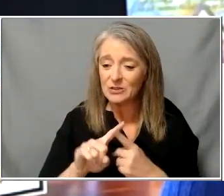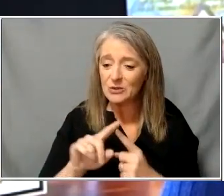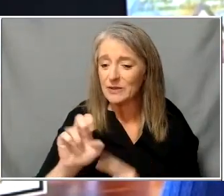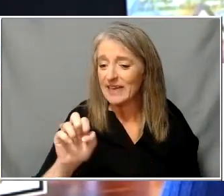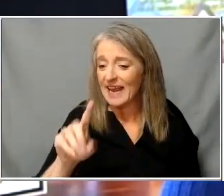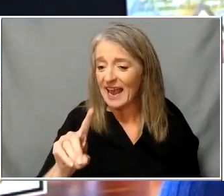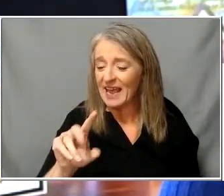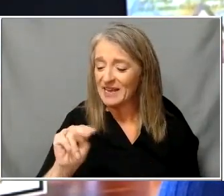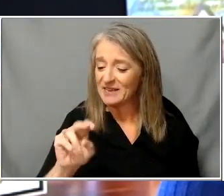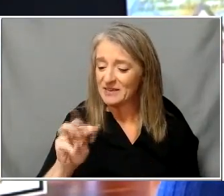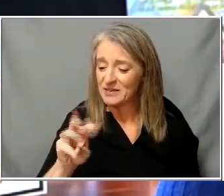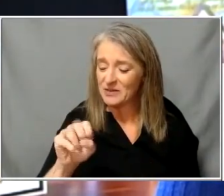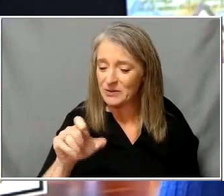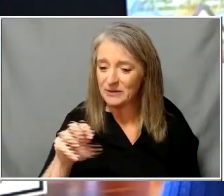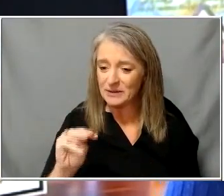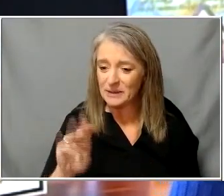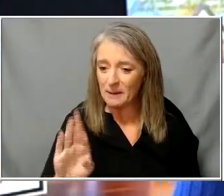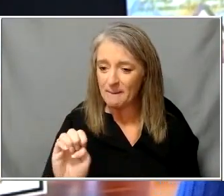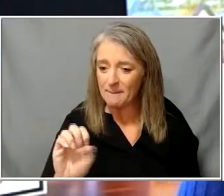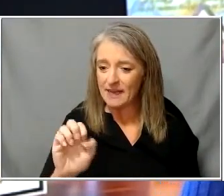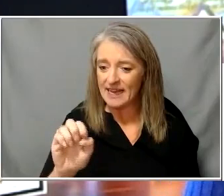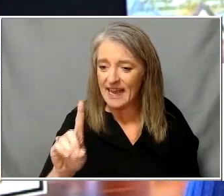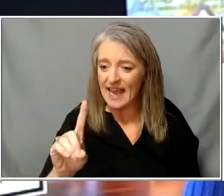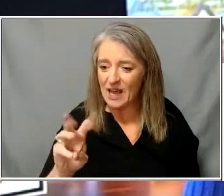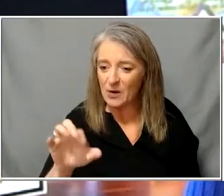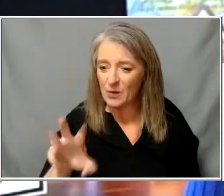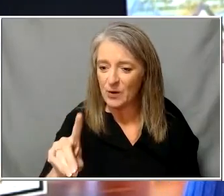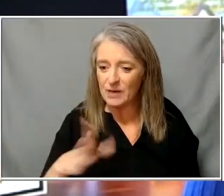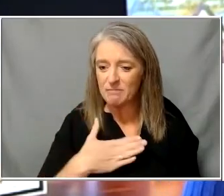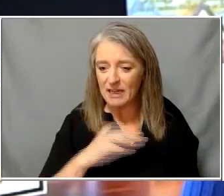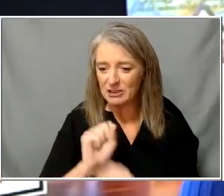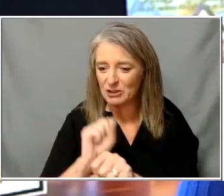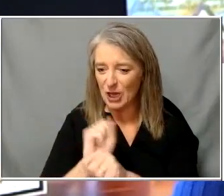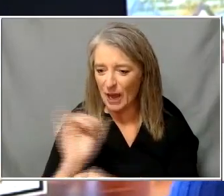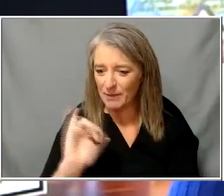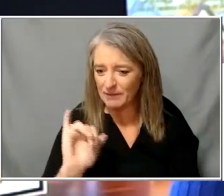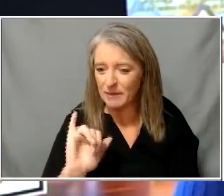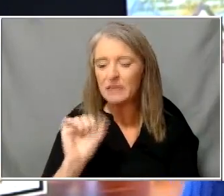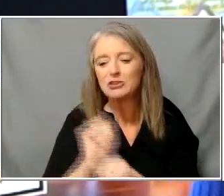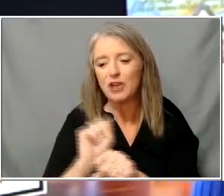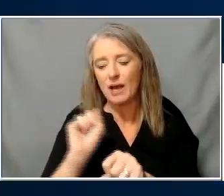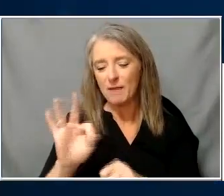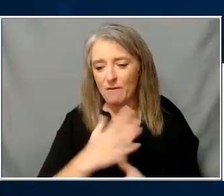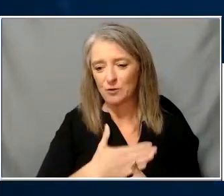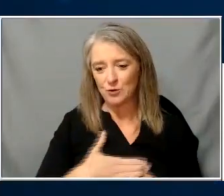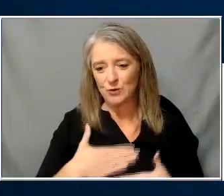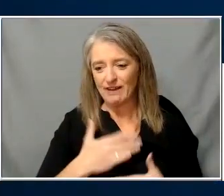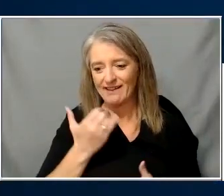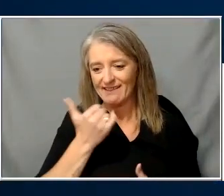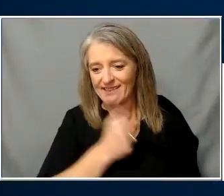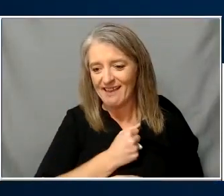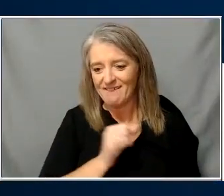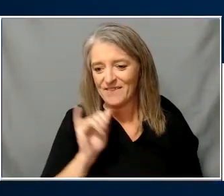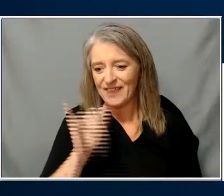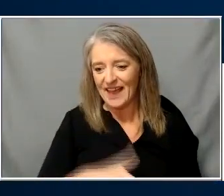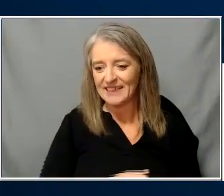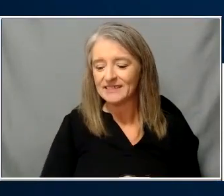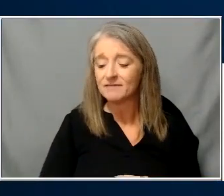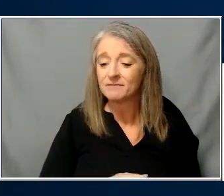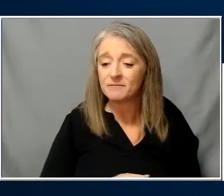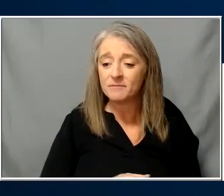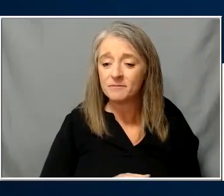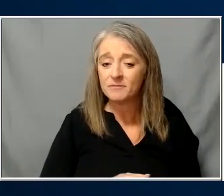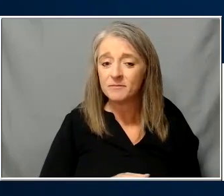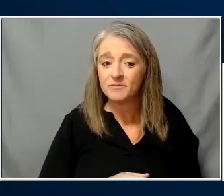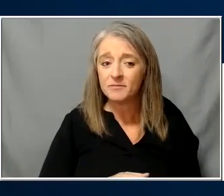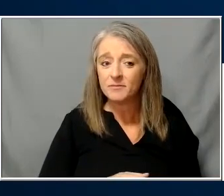and stepmother to Kimberly and Edward is a job as well, but it's a job of joy. So I love Well, that. I was going to say, Cynthia, it's okay to slow down, but I